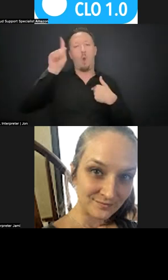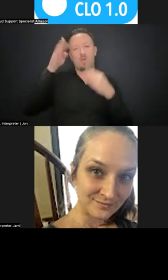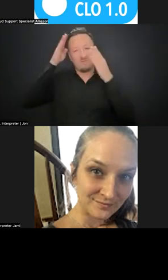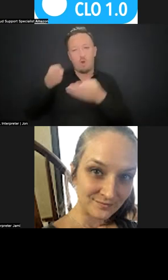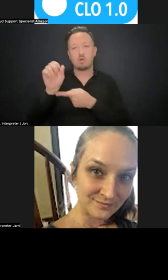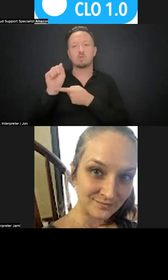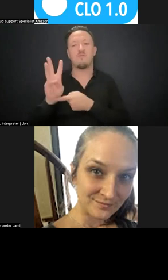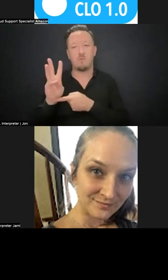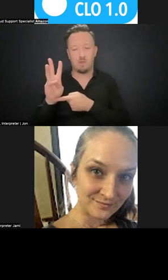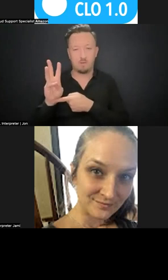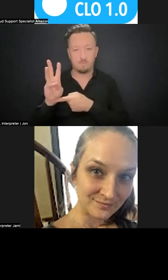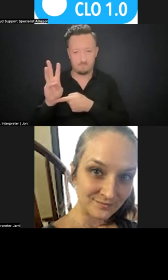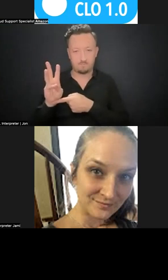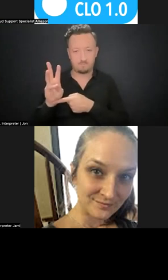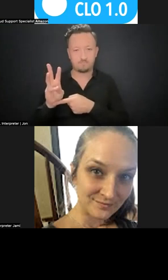3 models?